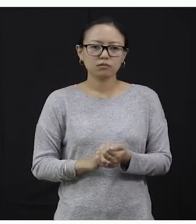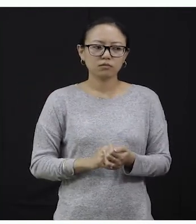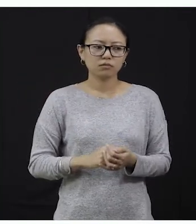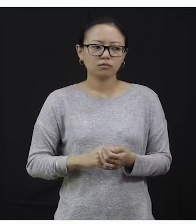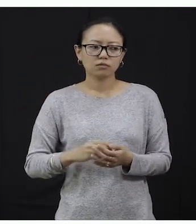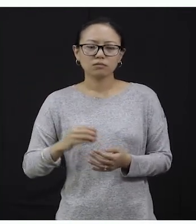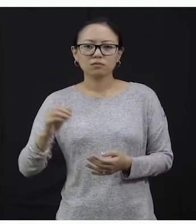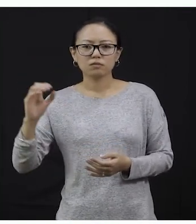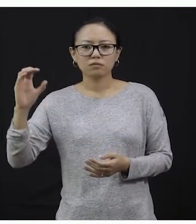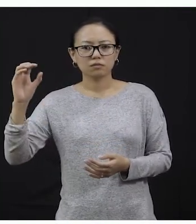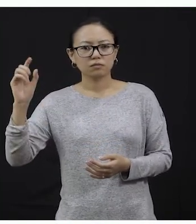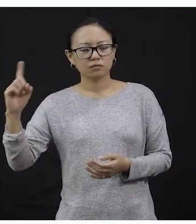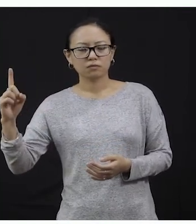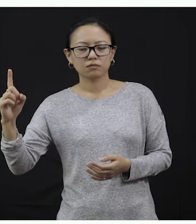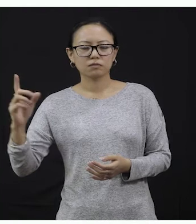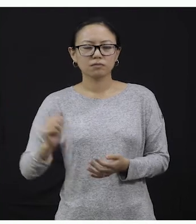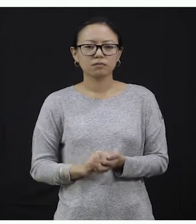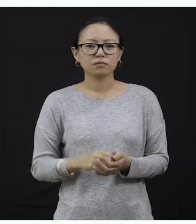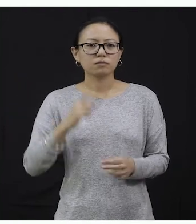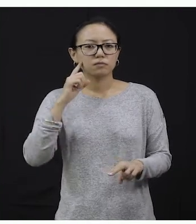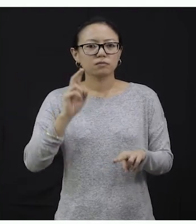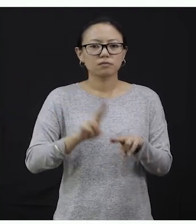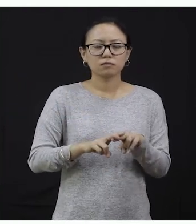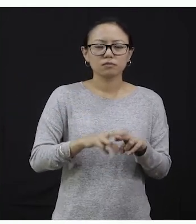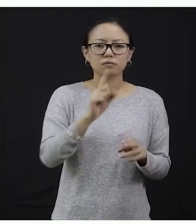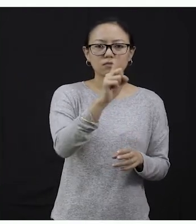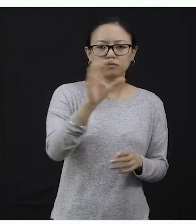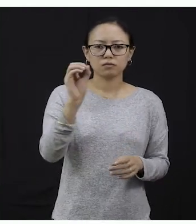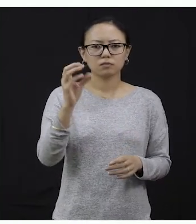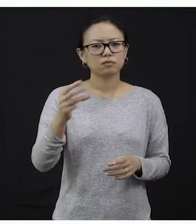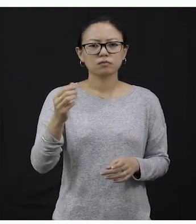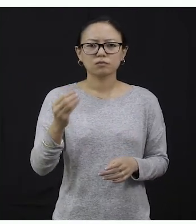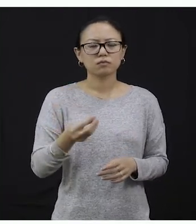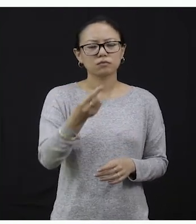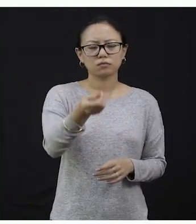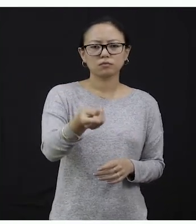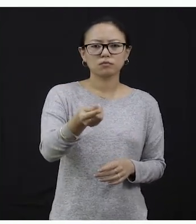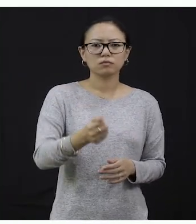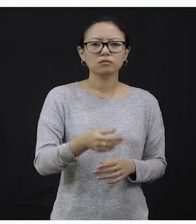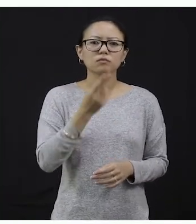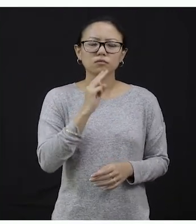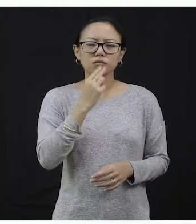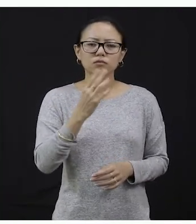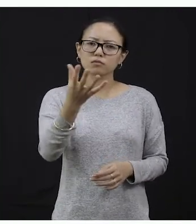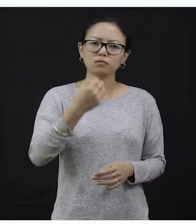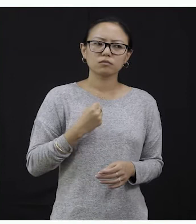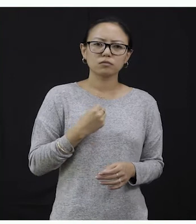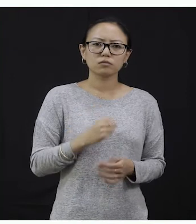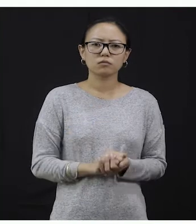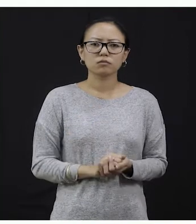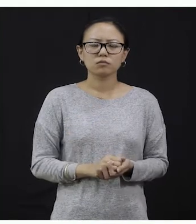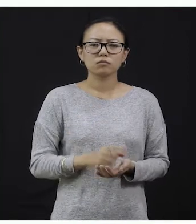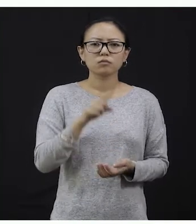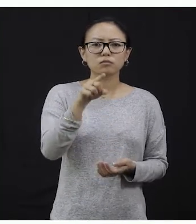But if you were given 10 rupees, if you were given 10 rupees, and if you are asked to buy a munch again, how many munch will